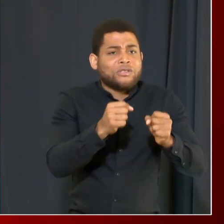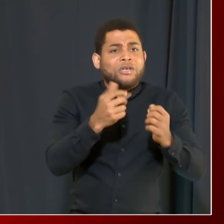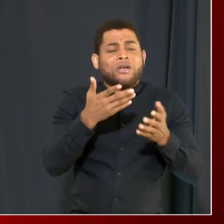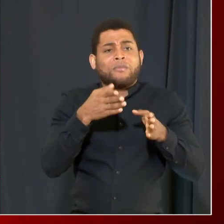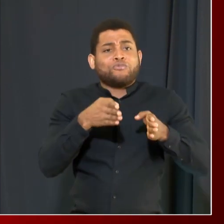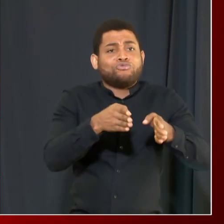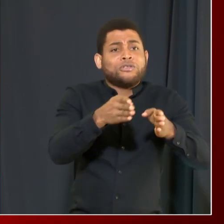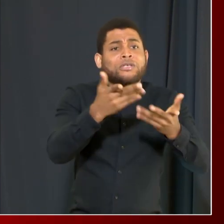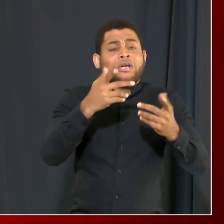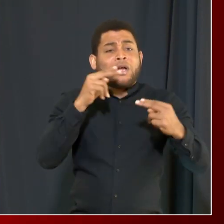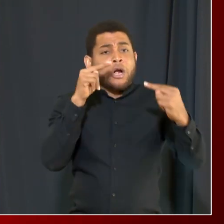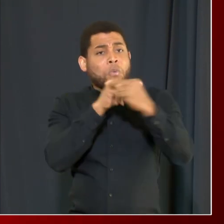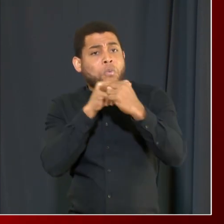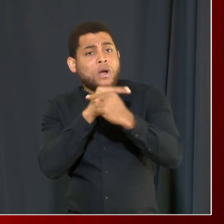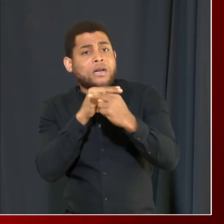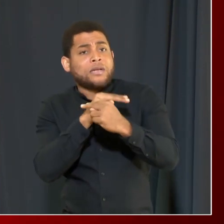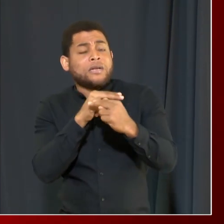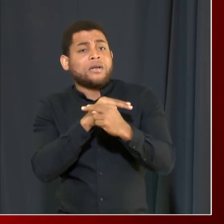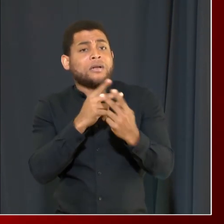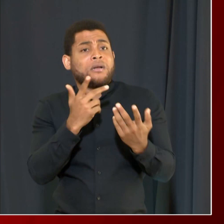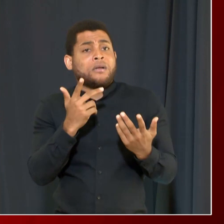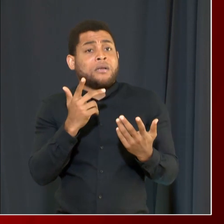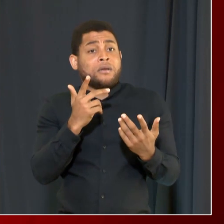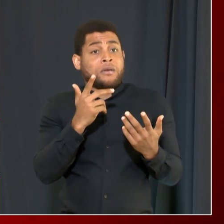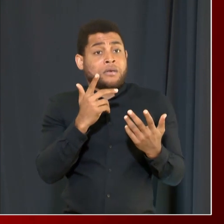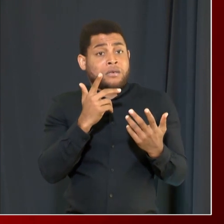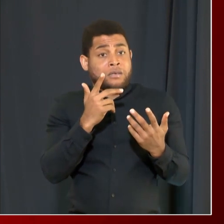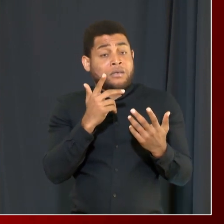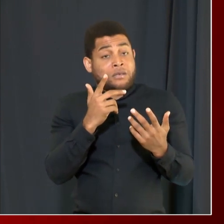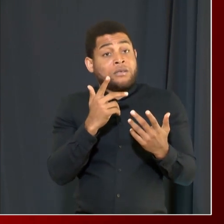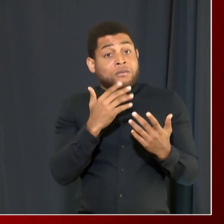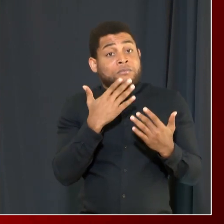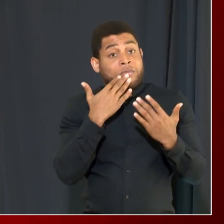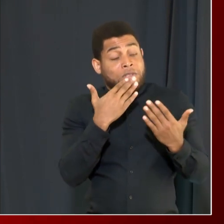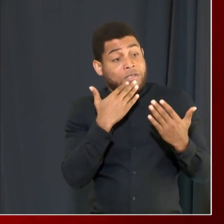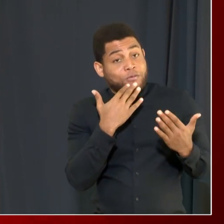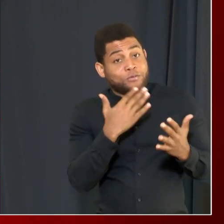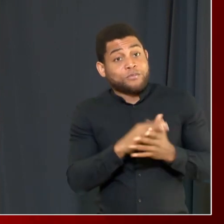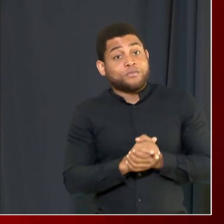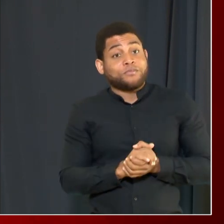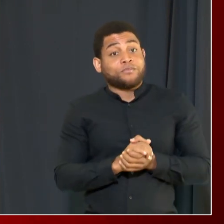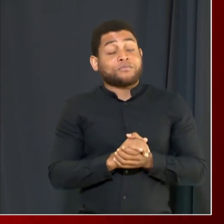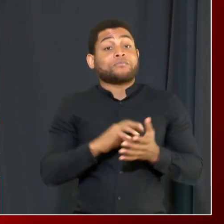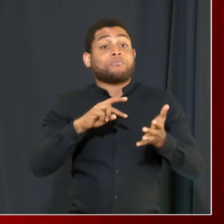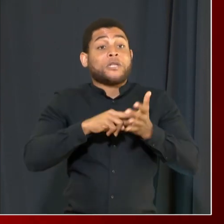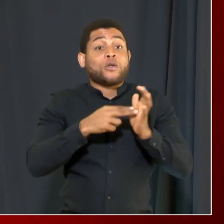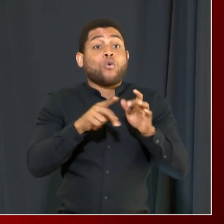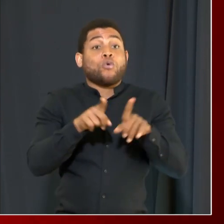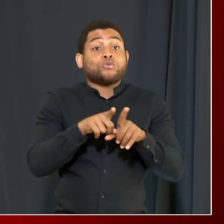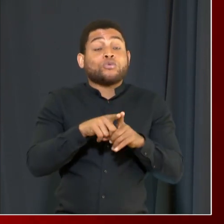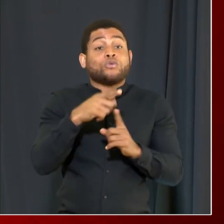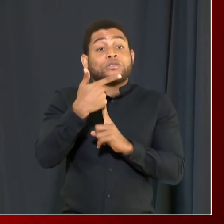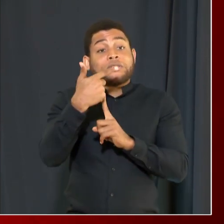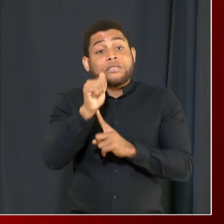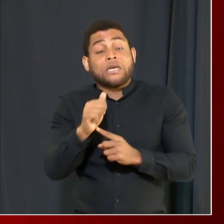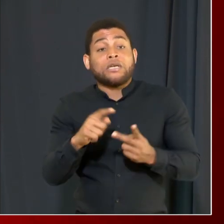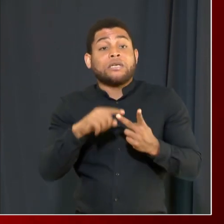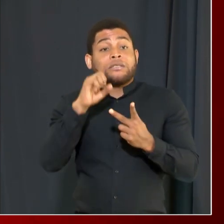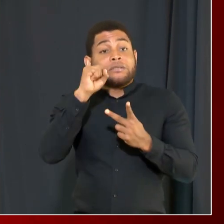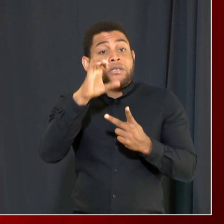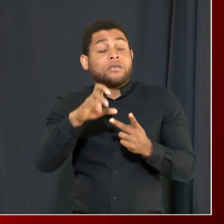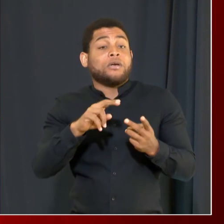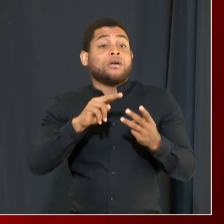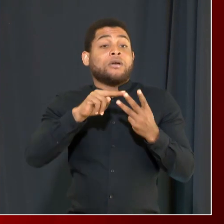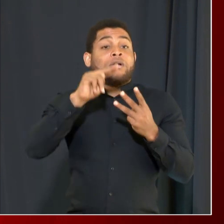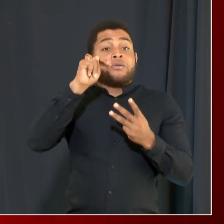get prosecuted in other parts of the country, Georgia, Florida, South Carolina, North Carolina, where the federal statutes